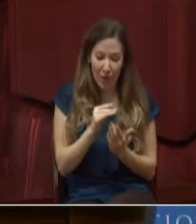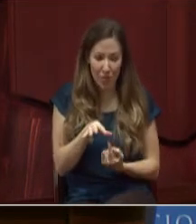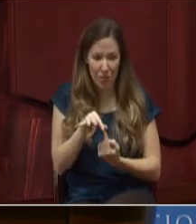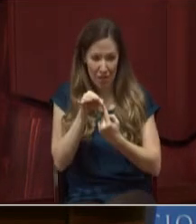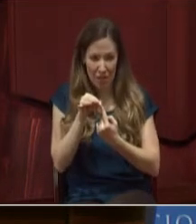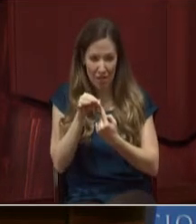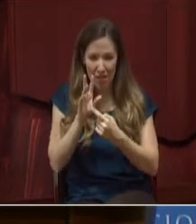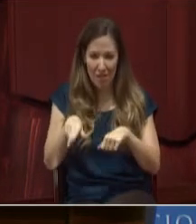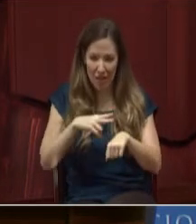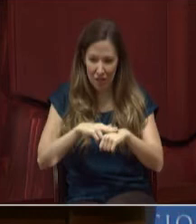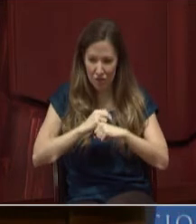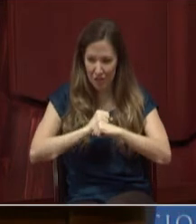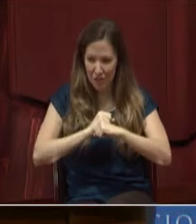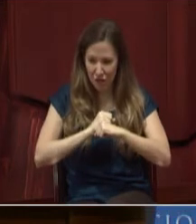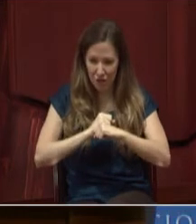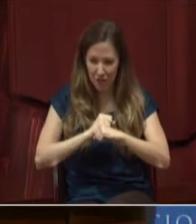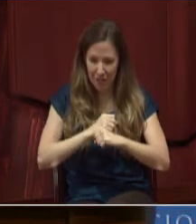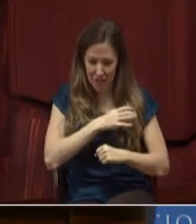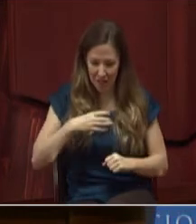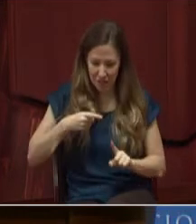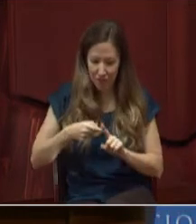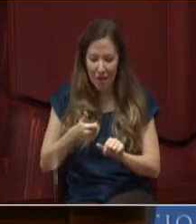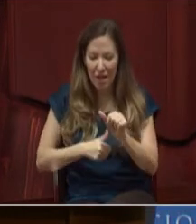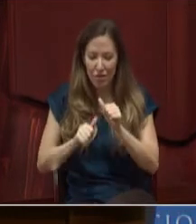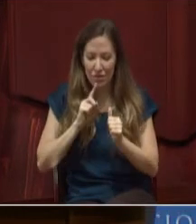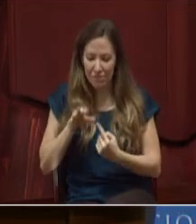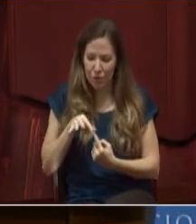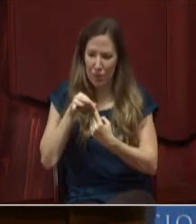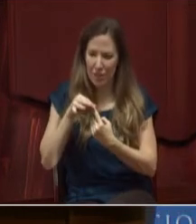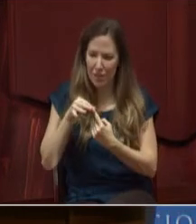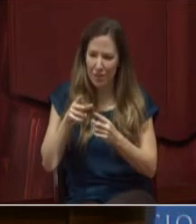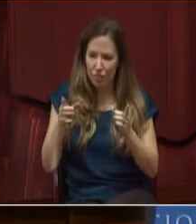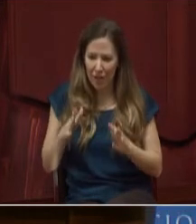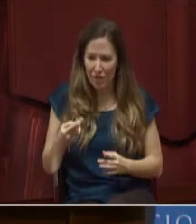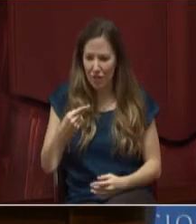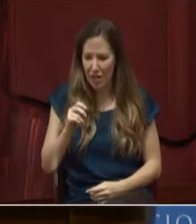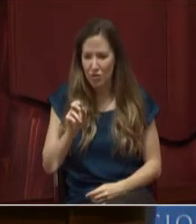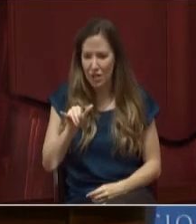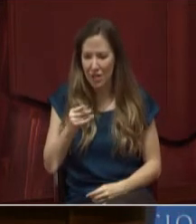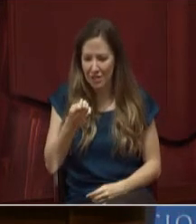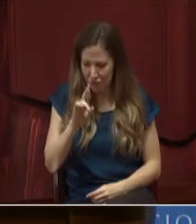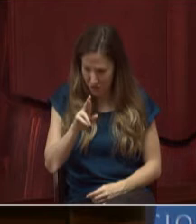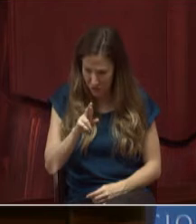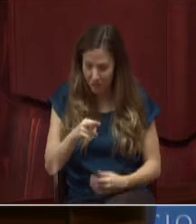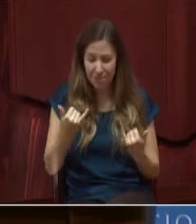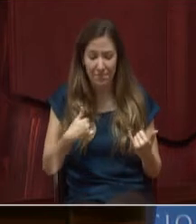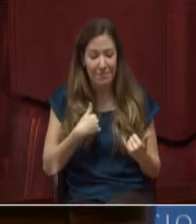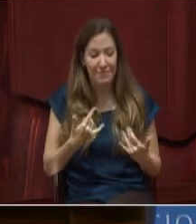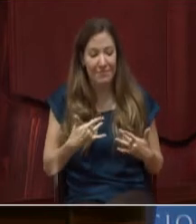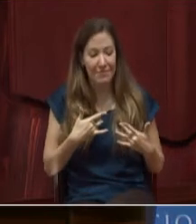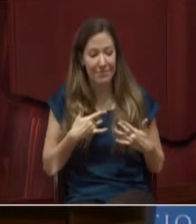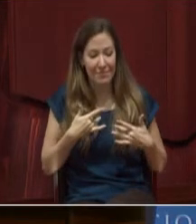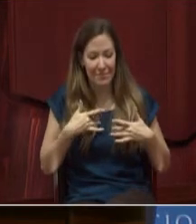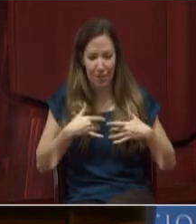Council under its new and very unique director, Dr. Henry Kissinger. It's my pleasure to introduce Jeff Shepard, who is the founder of